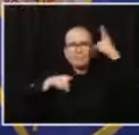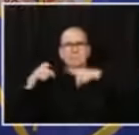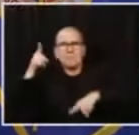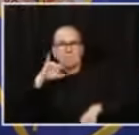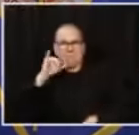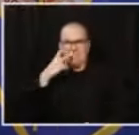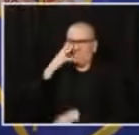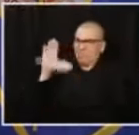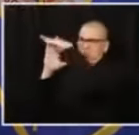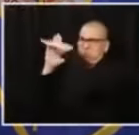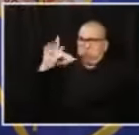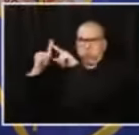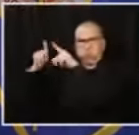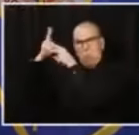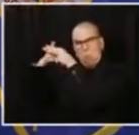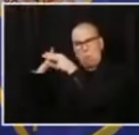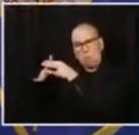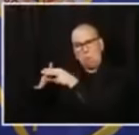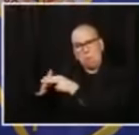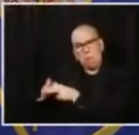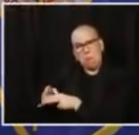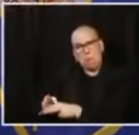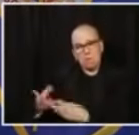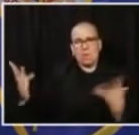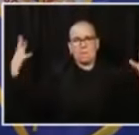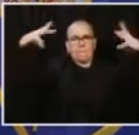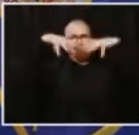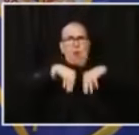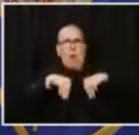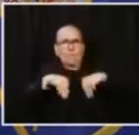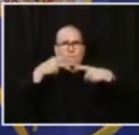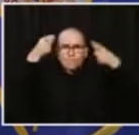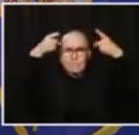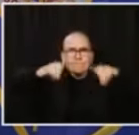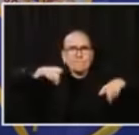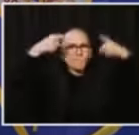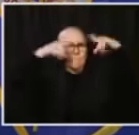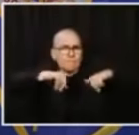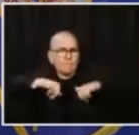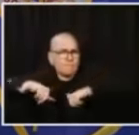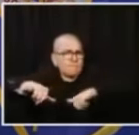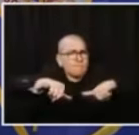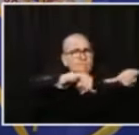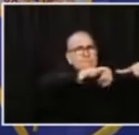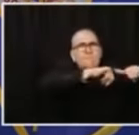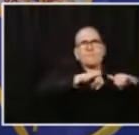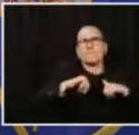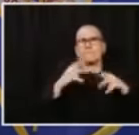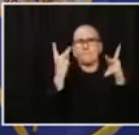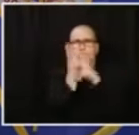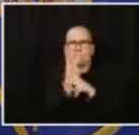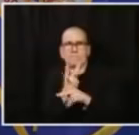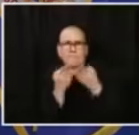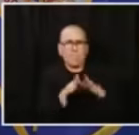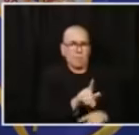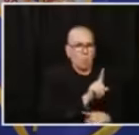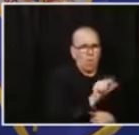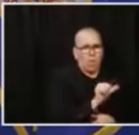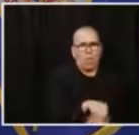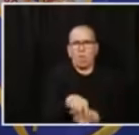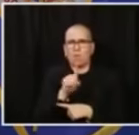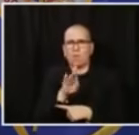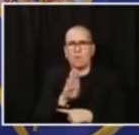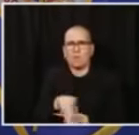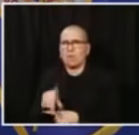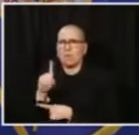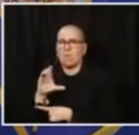brought a broad perspective to our planning and helped us make sure that we were considering all aspects as we had to make some very difficult